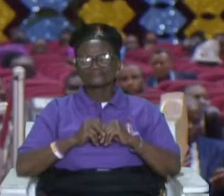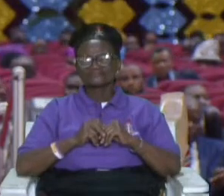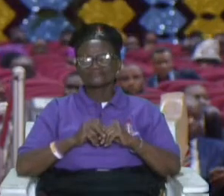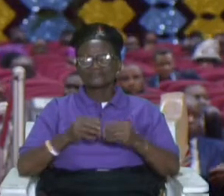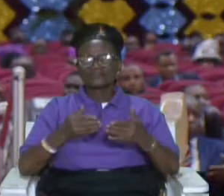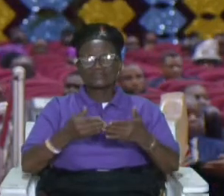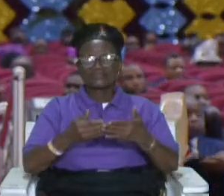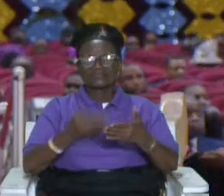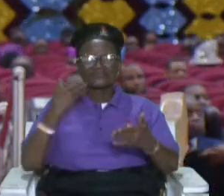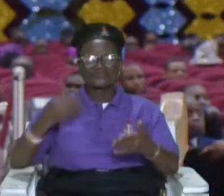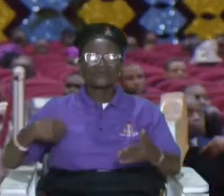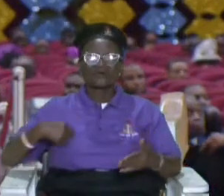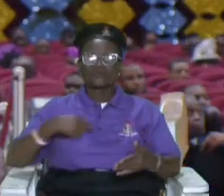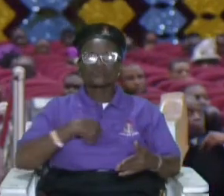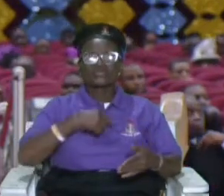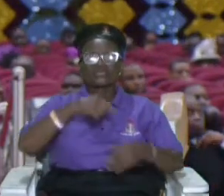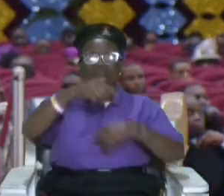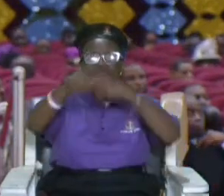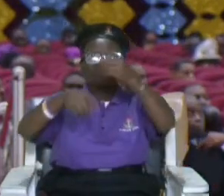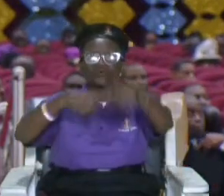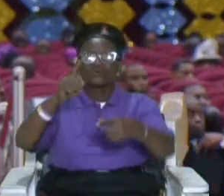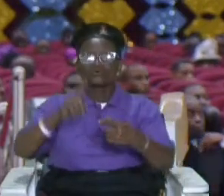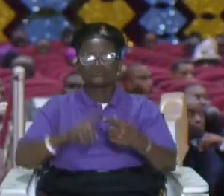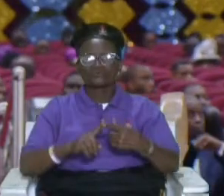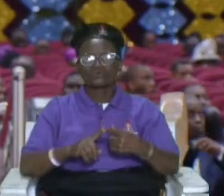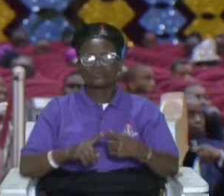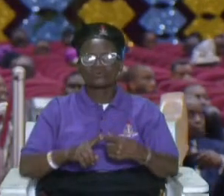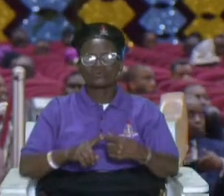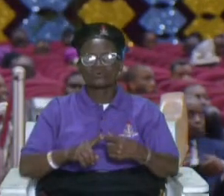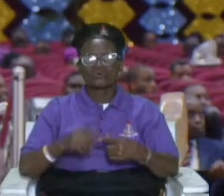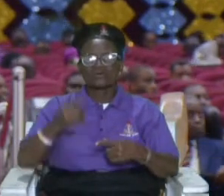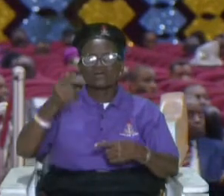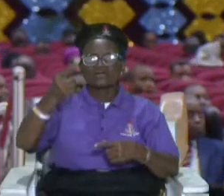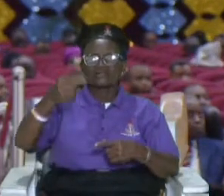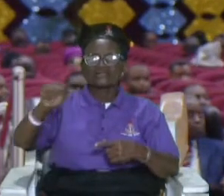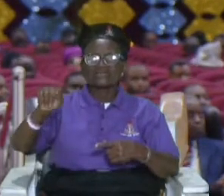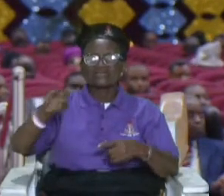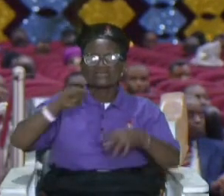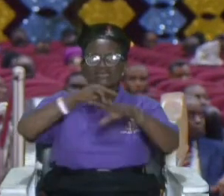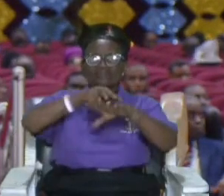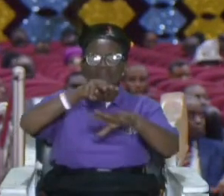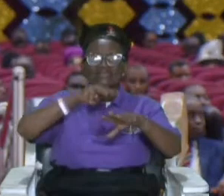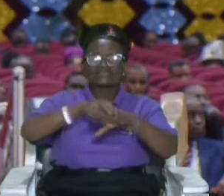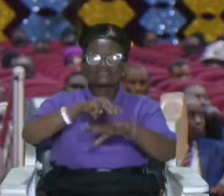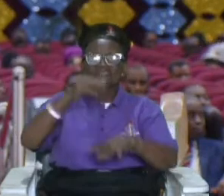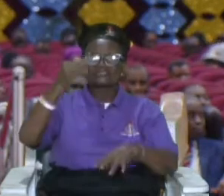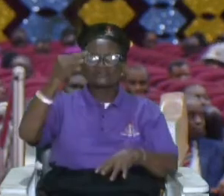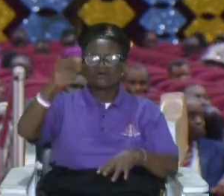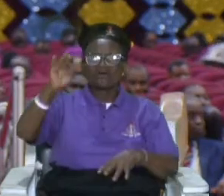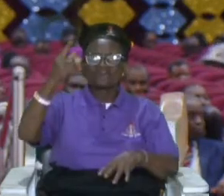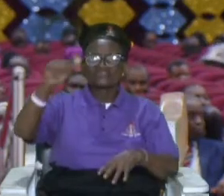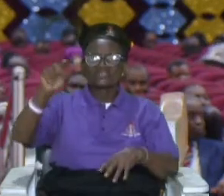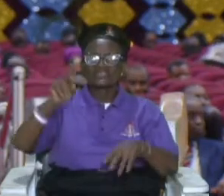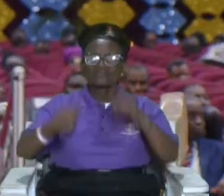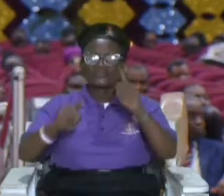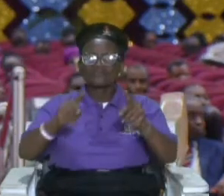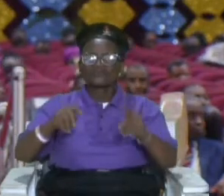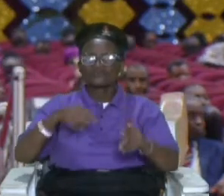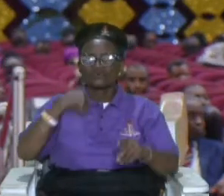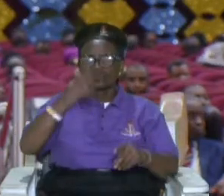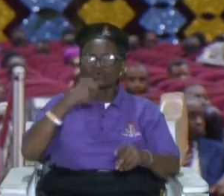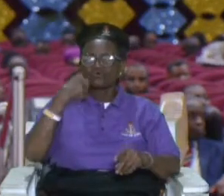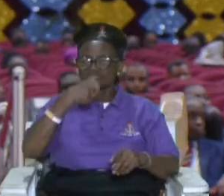Before we go to the message of the people who spoke to us